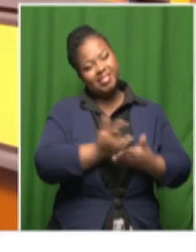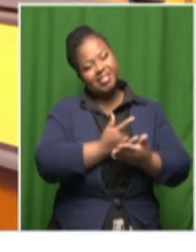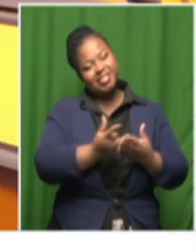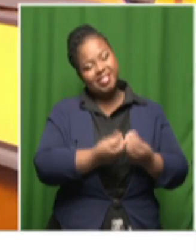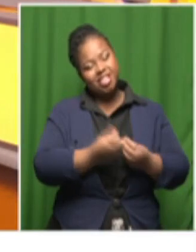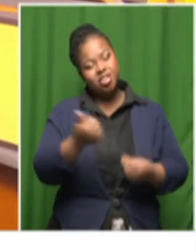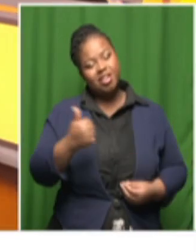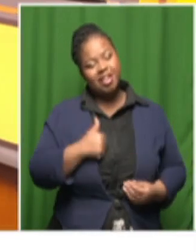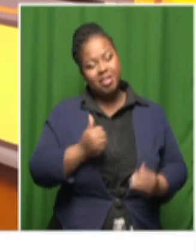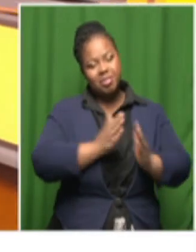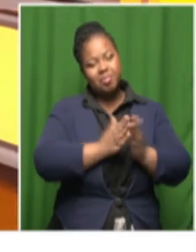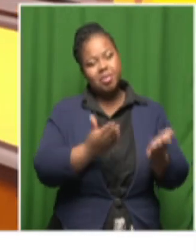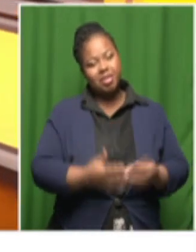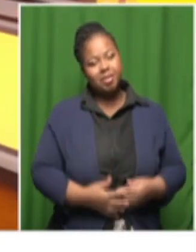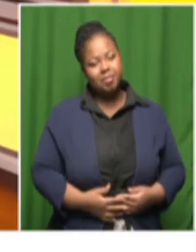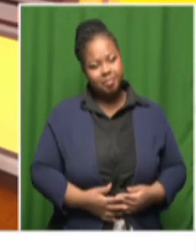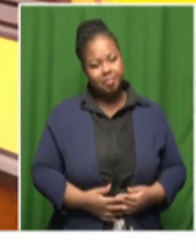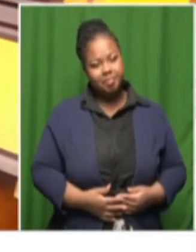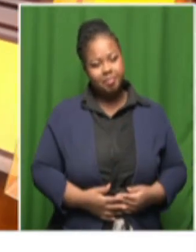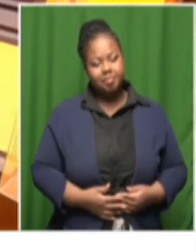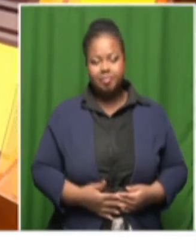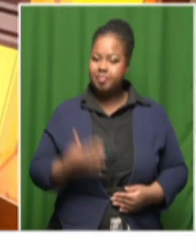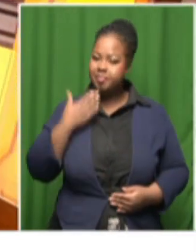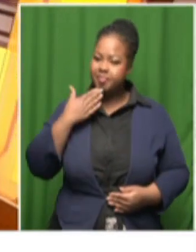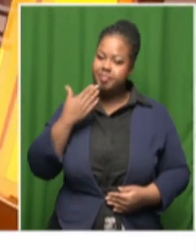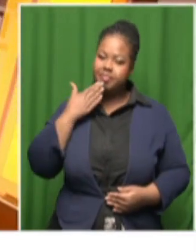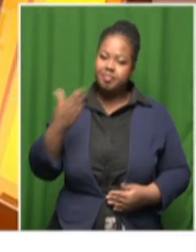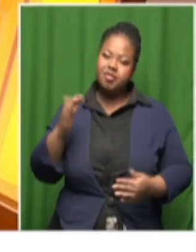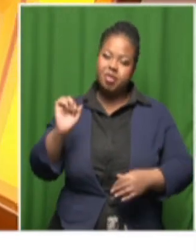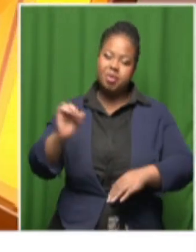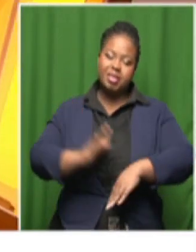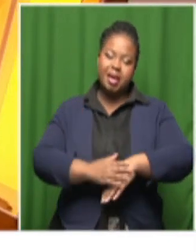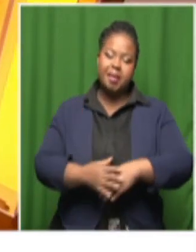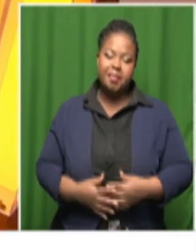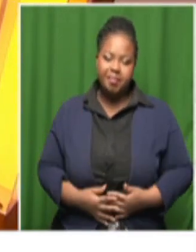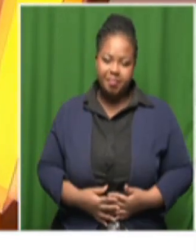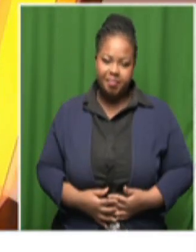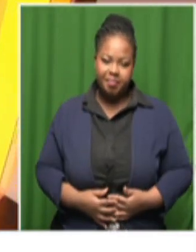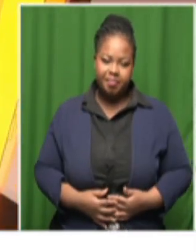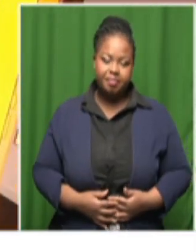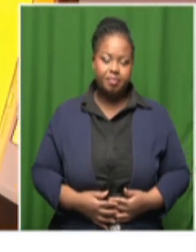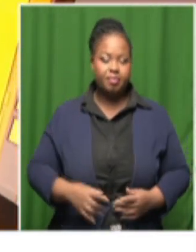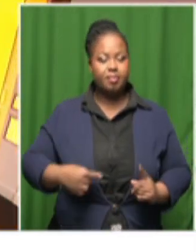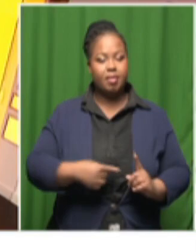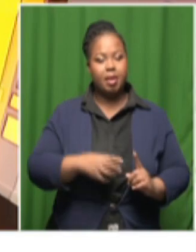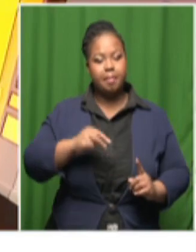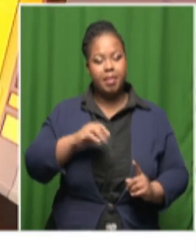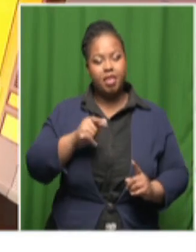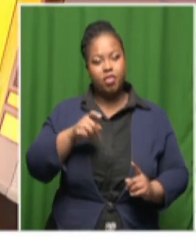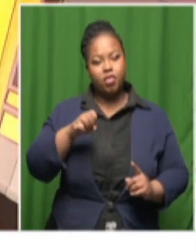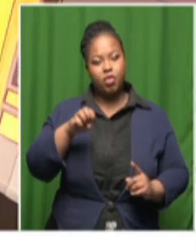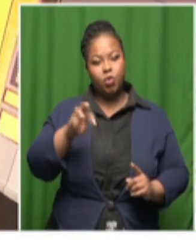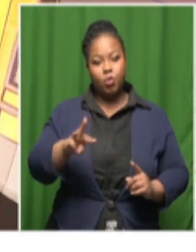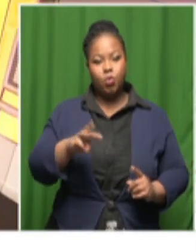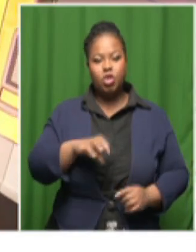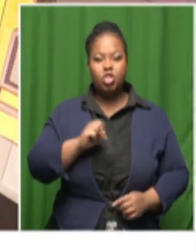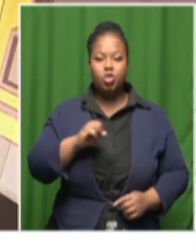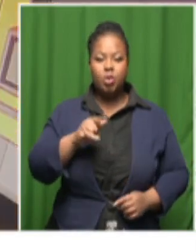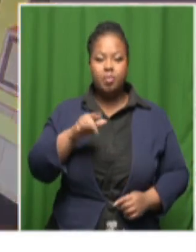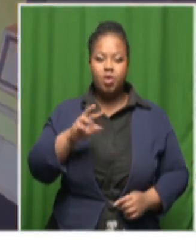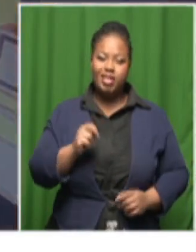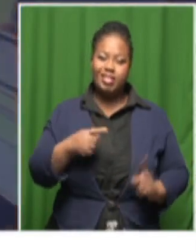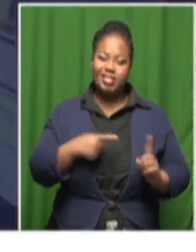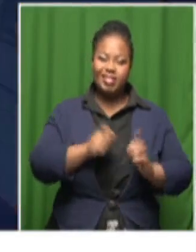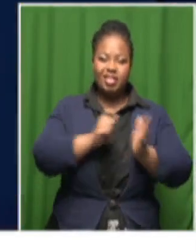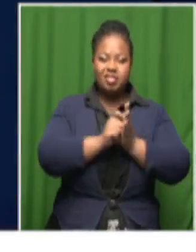us. Good luck with the book going forward. Thank you so much for your time and for having me. Matthew Wilhelm-Solomon was our